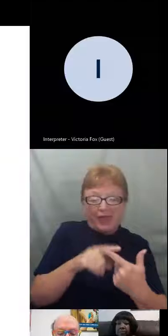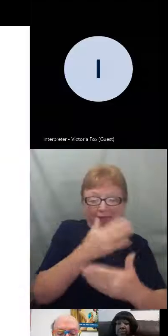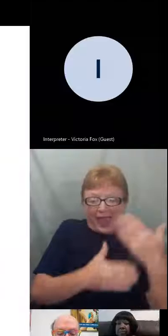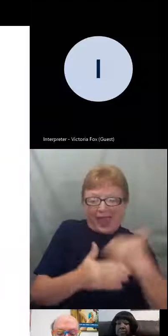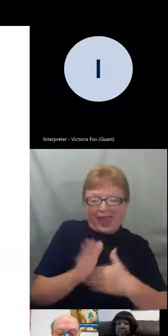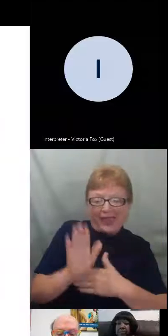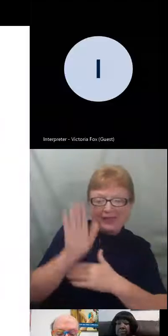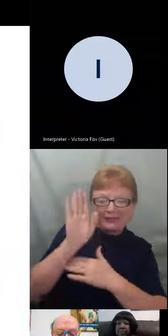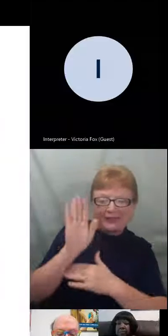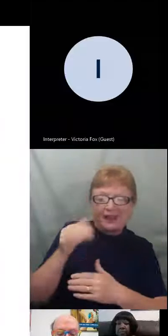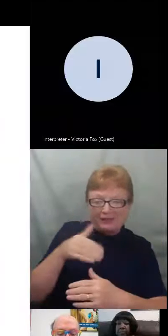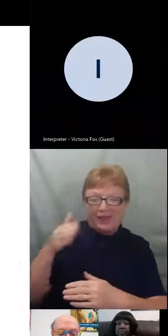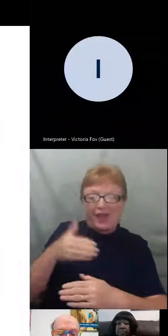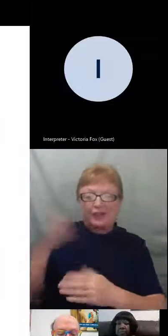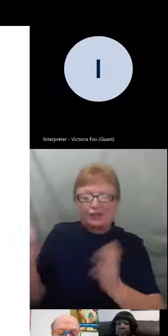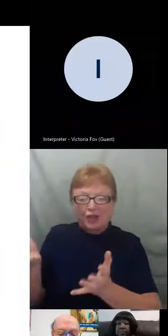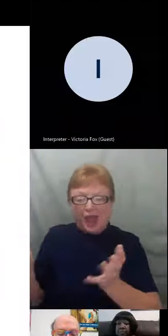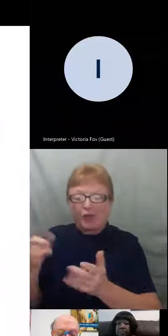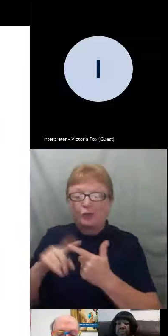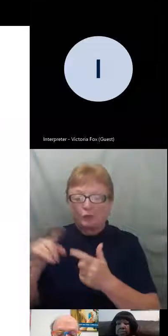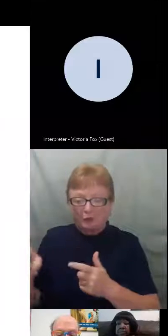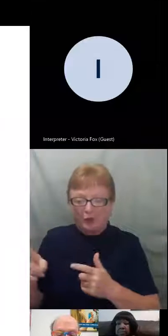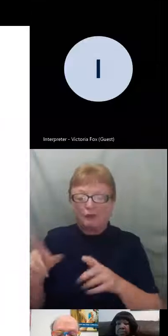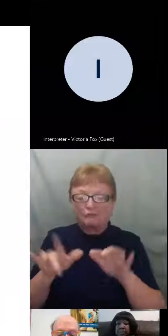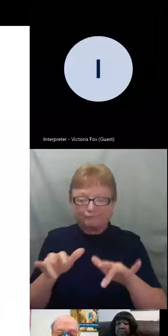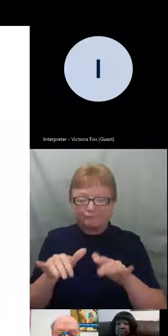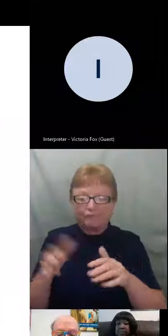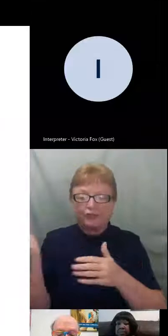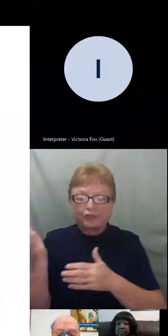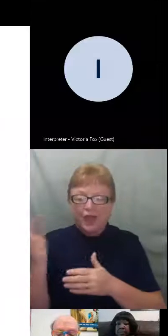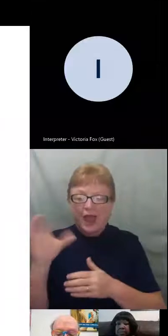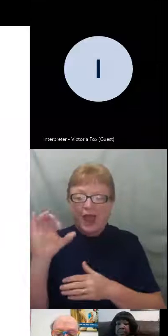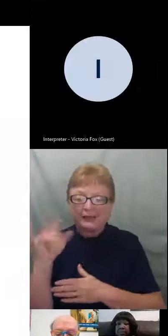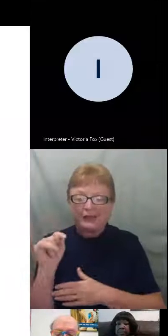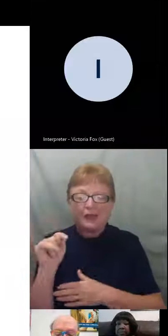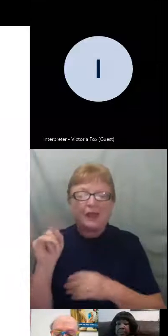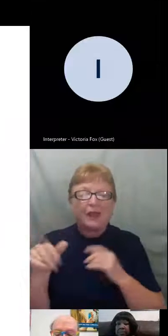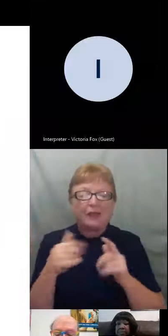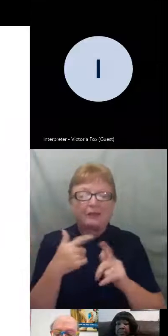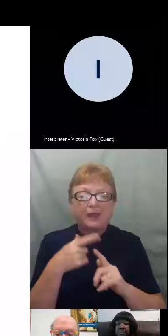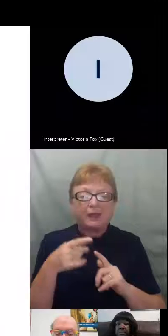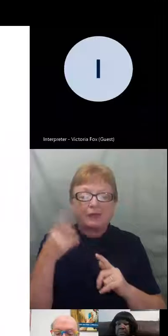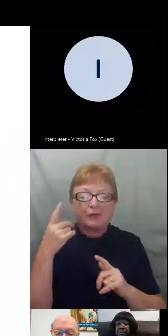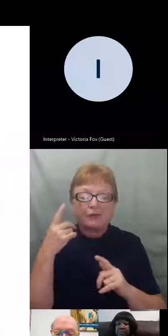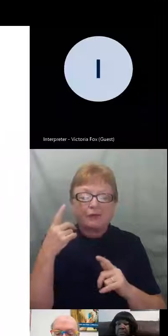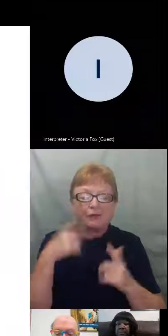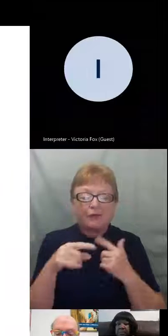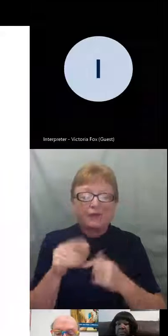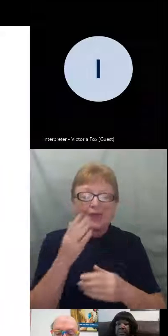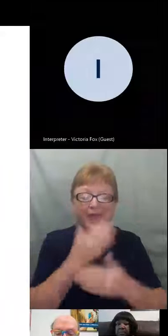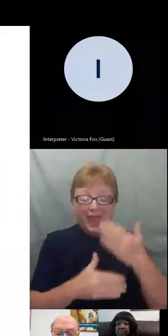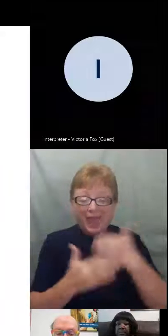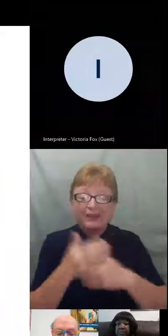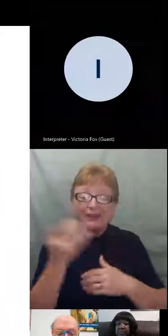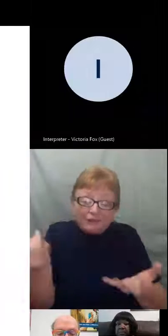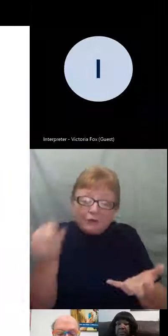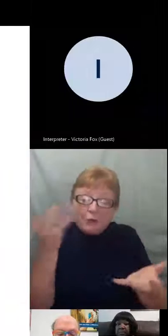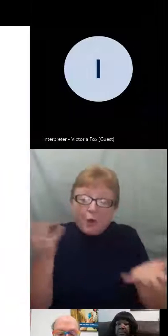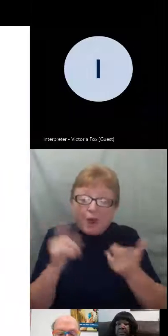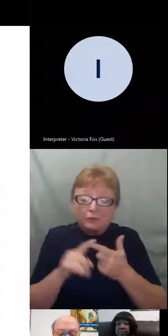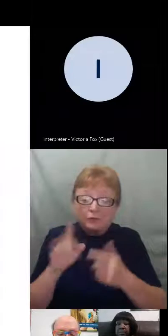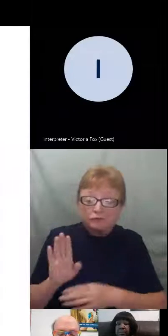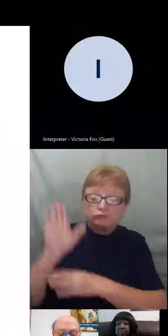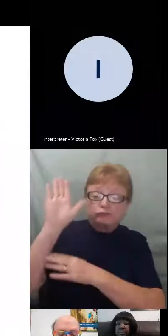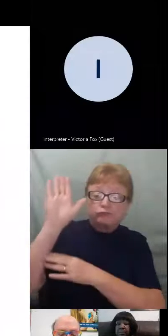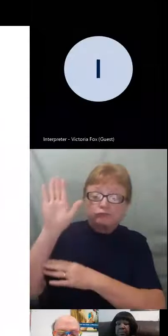some tablets. On a computer or tablet, you can click or tap on the hand icon to raise or lower your hand